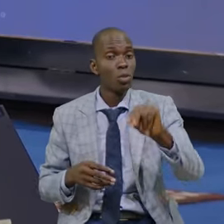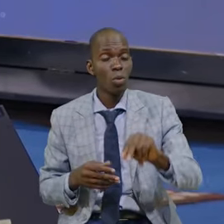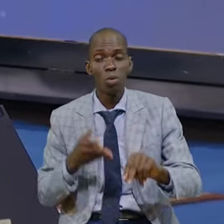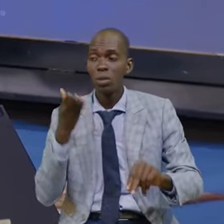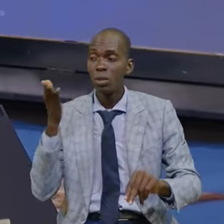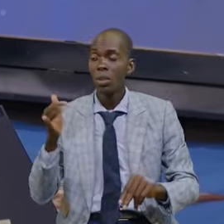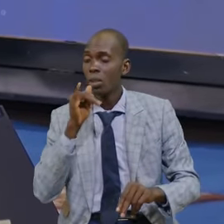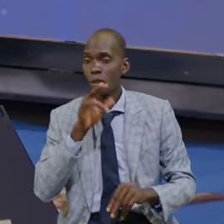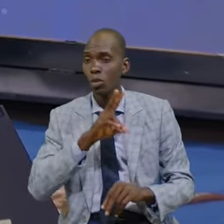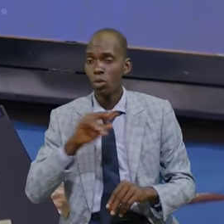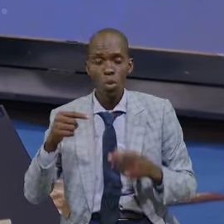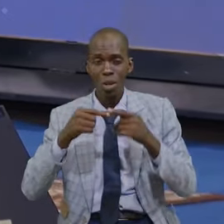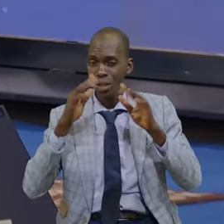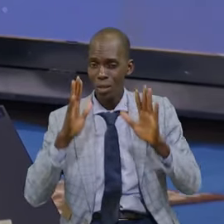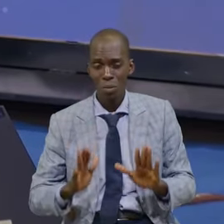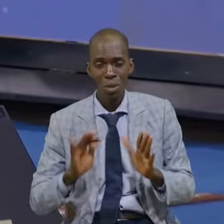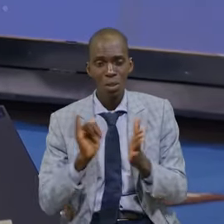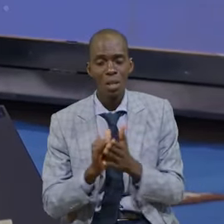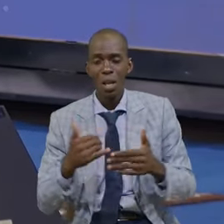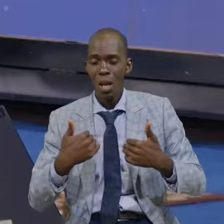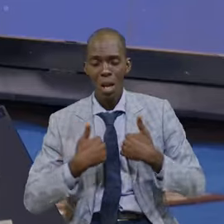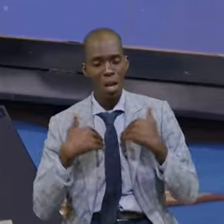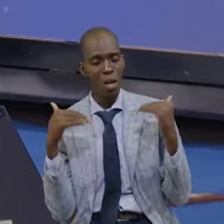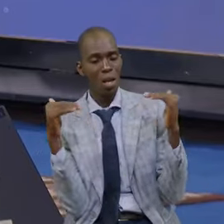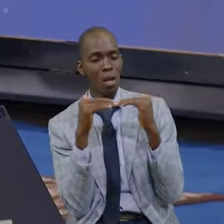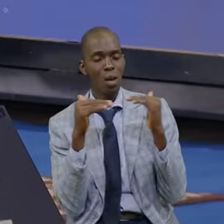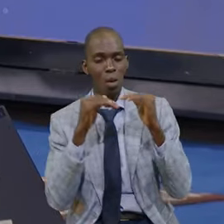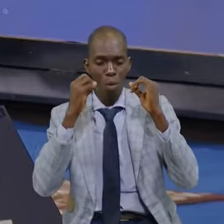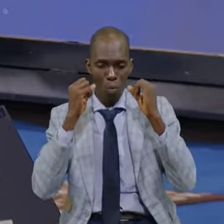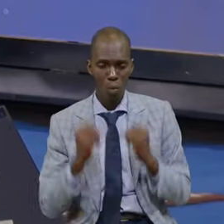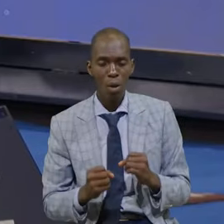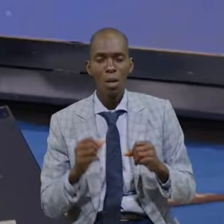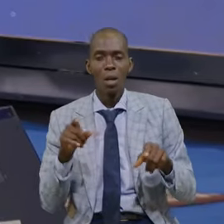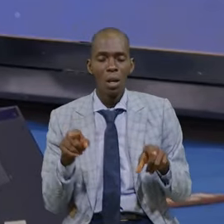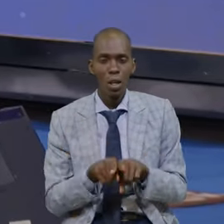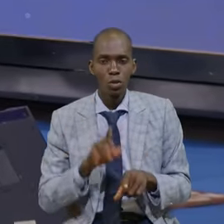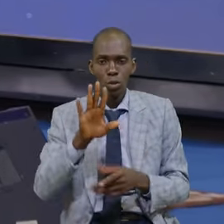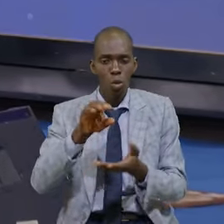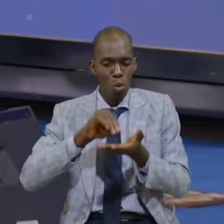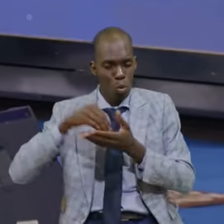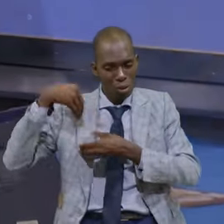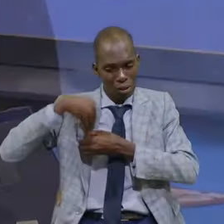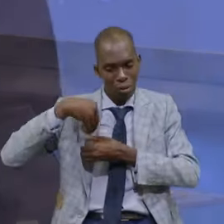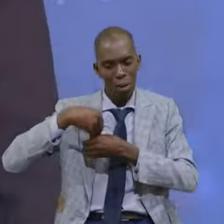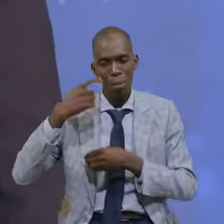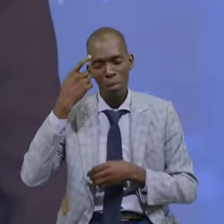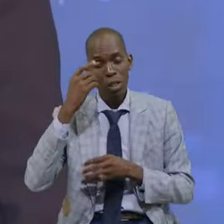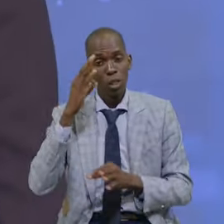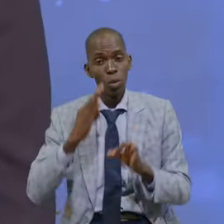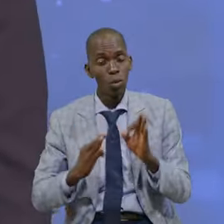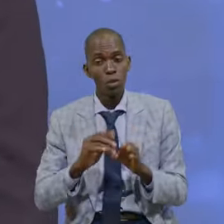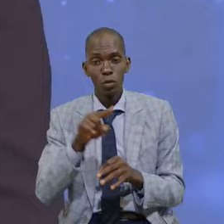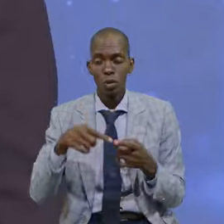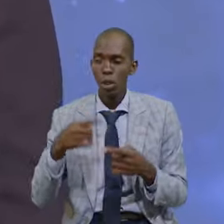is as powerful as your own inner man. When you say no to